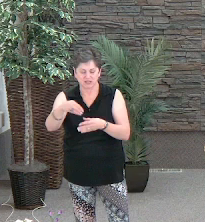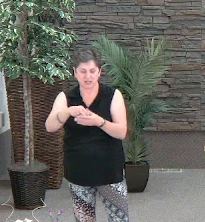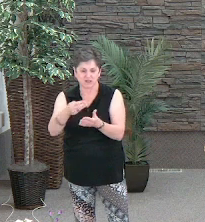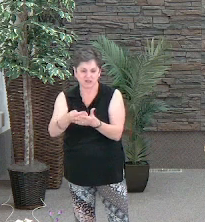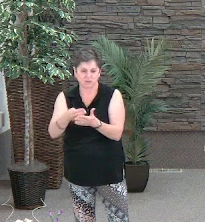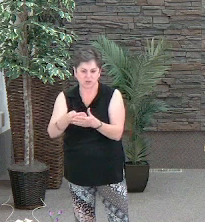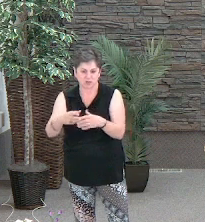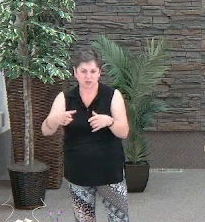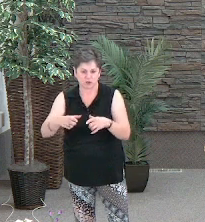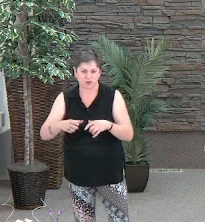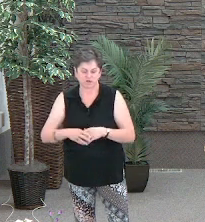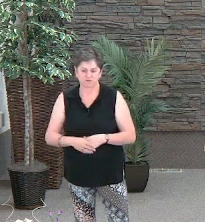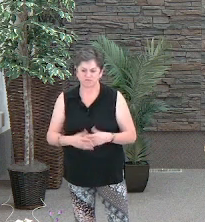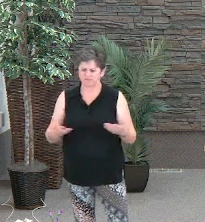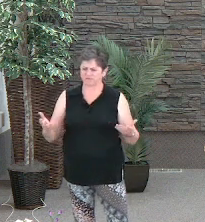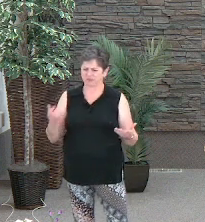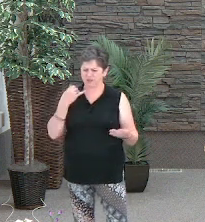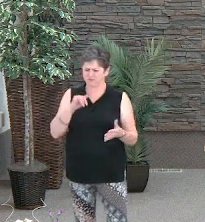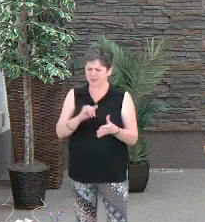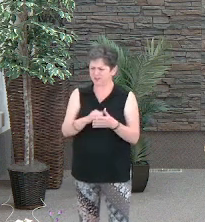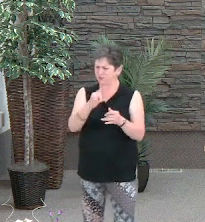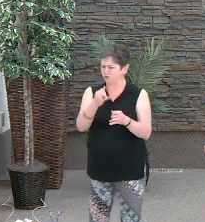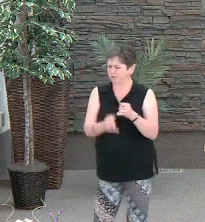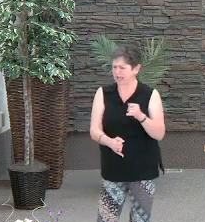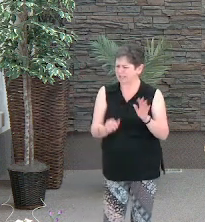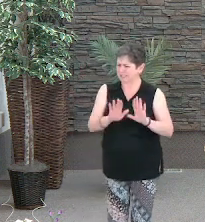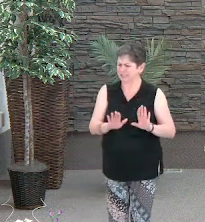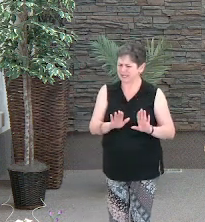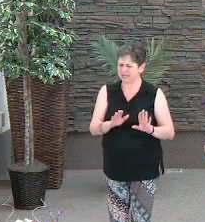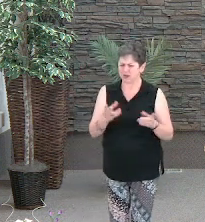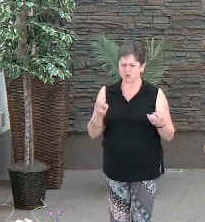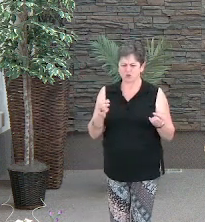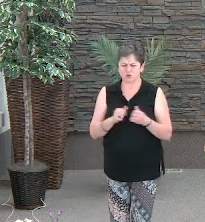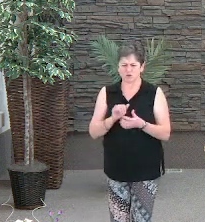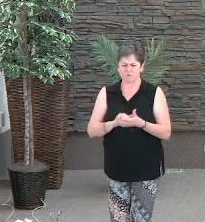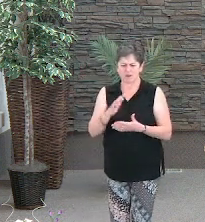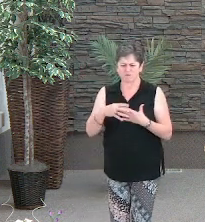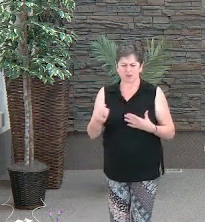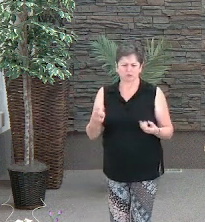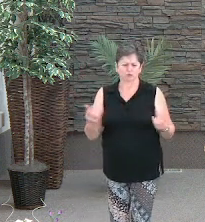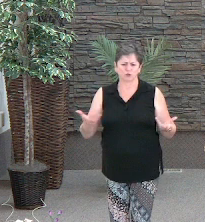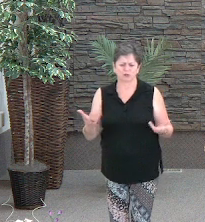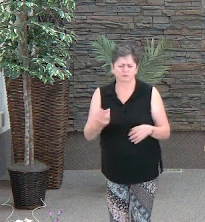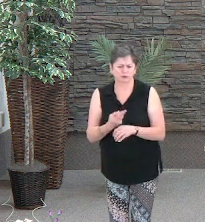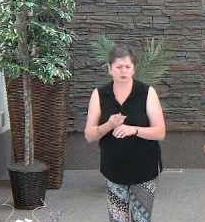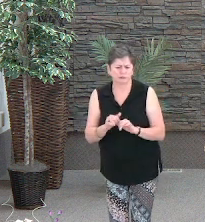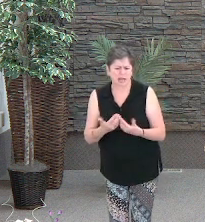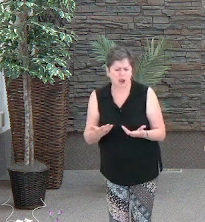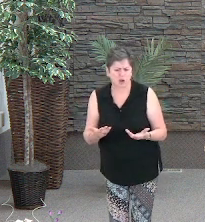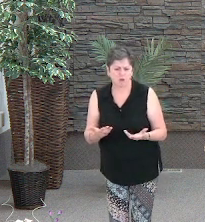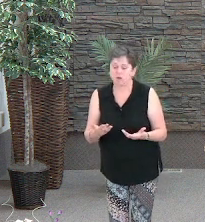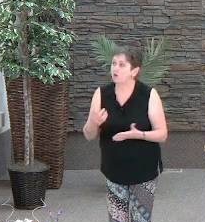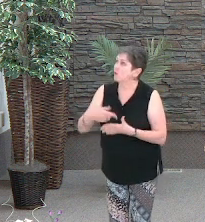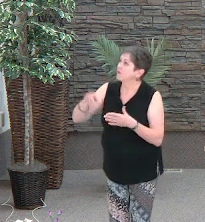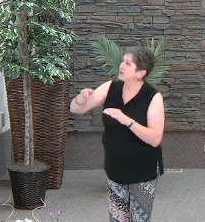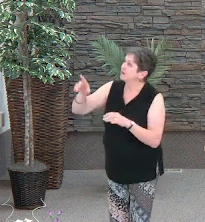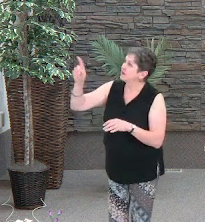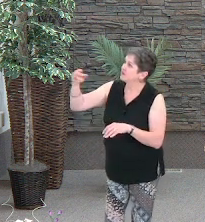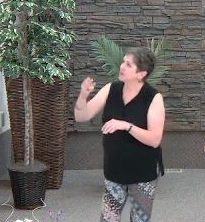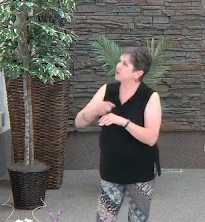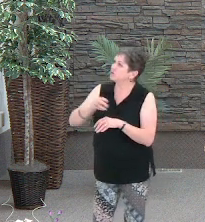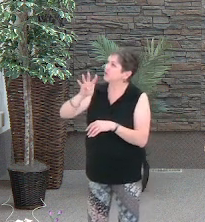collection. Well, if this was your last Sunday, what would you do with those $5? Notice what they did. They